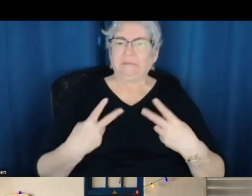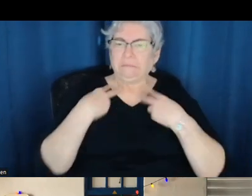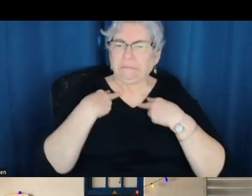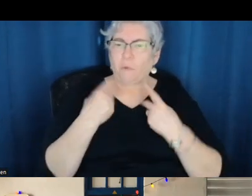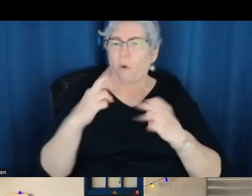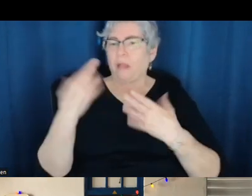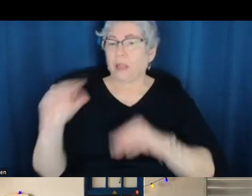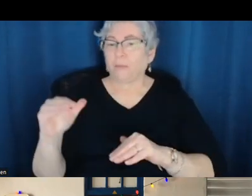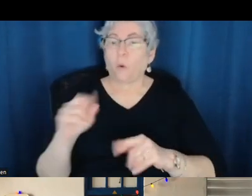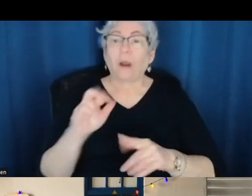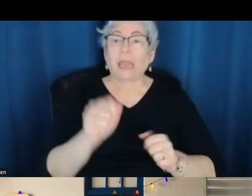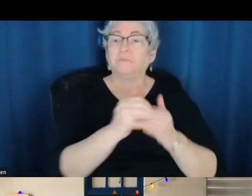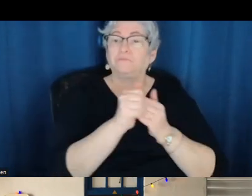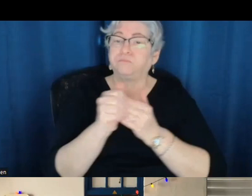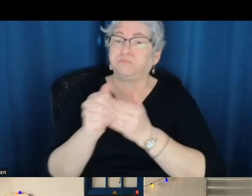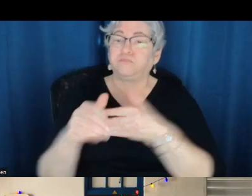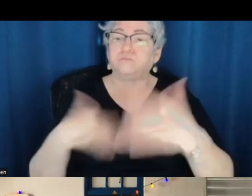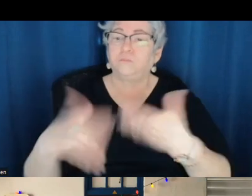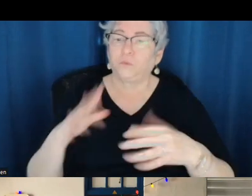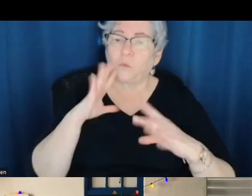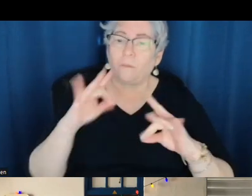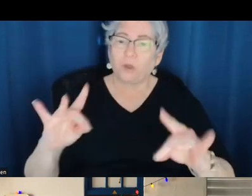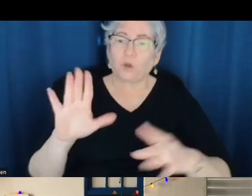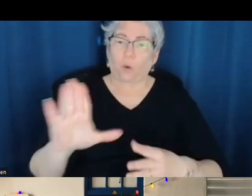opportunities to guide your design and plant selection.